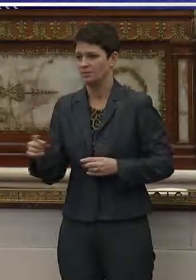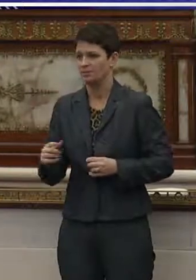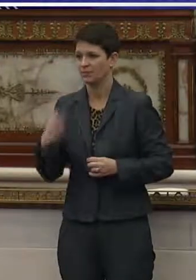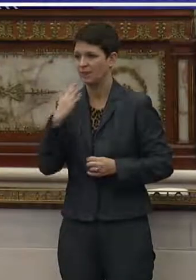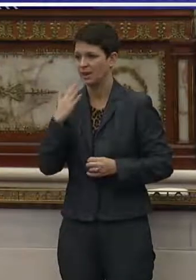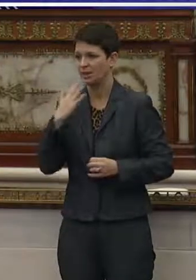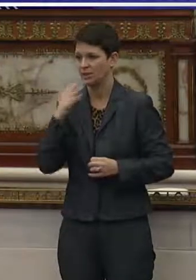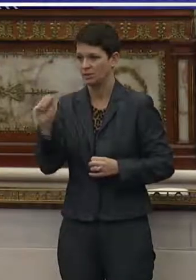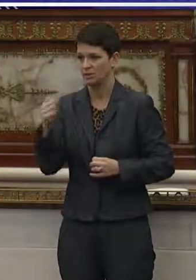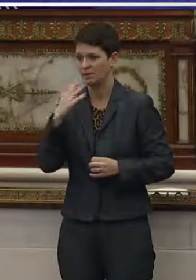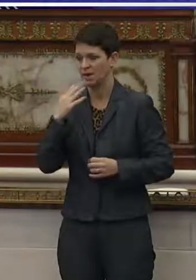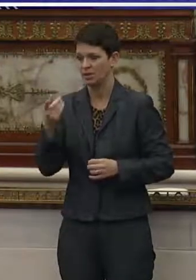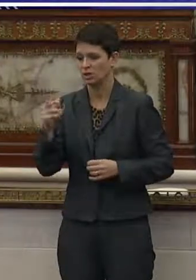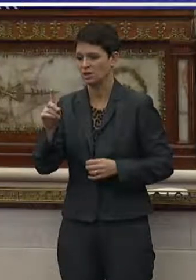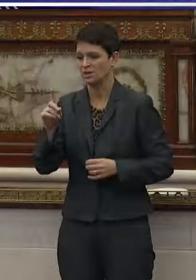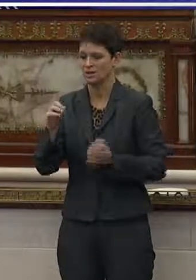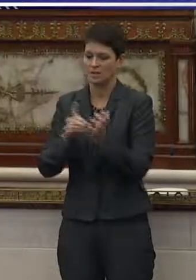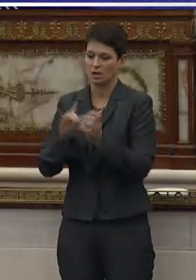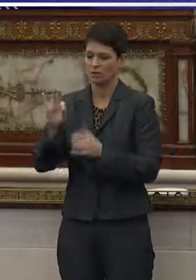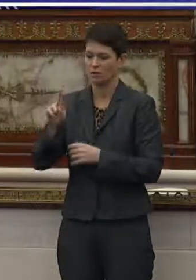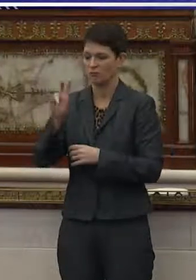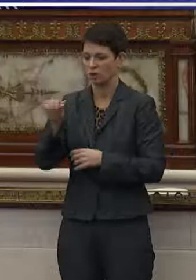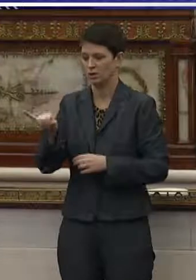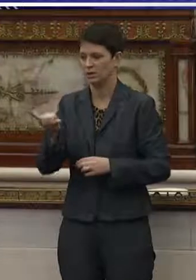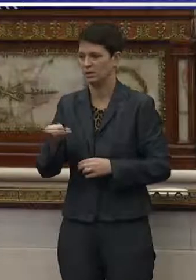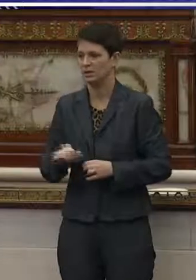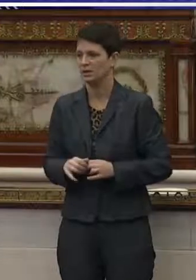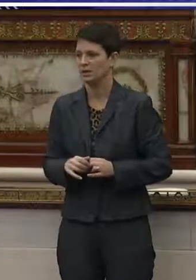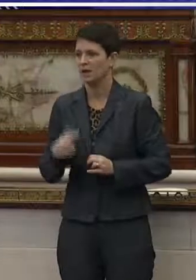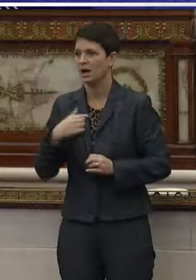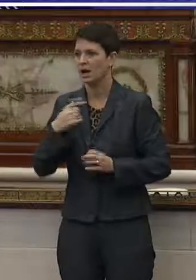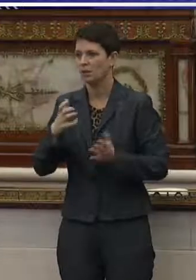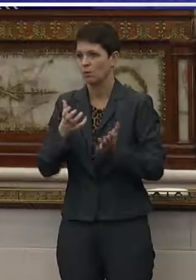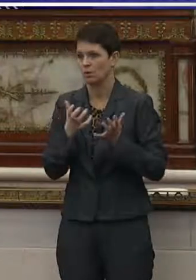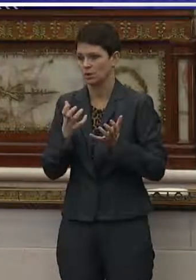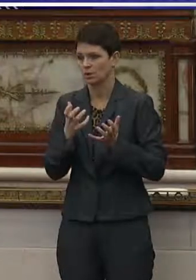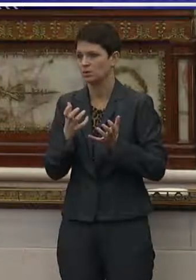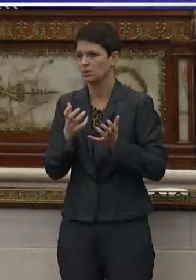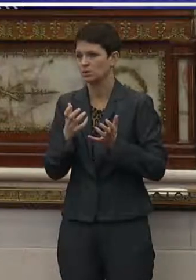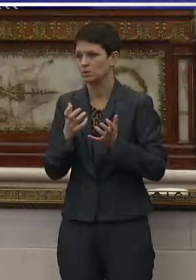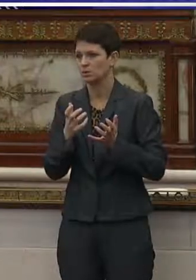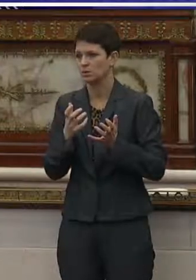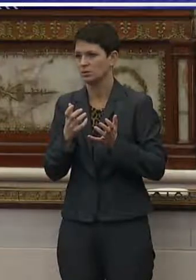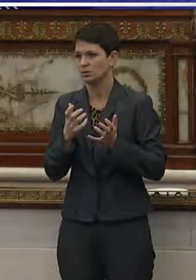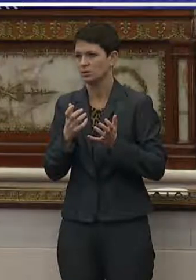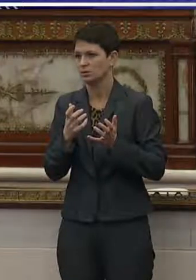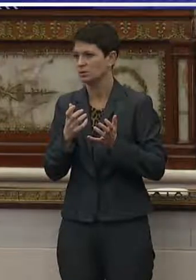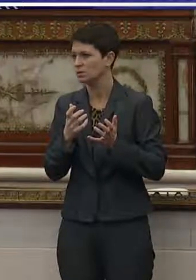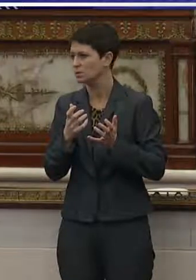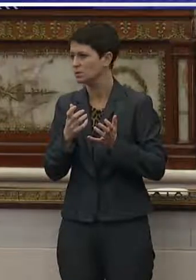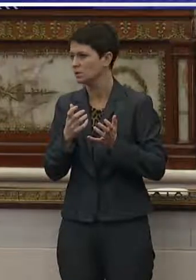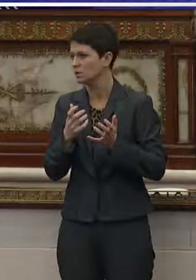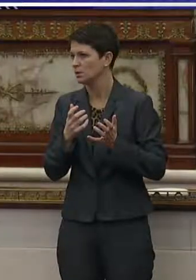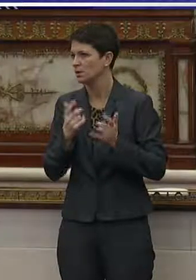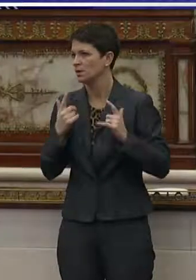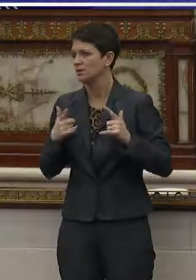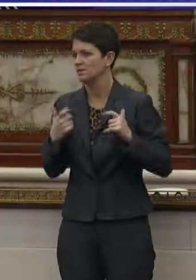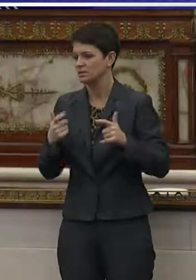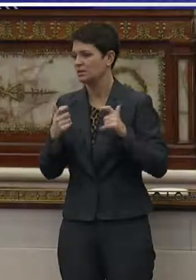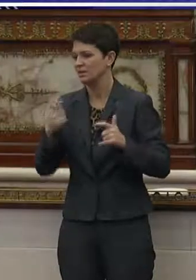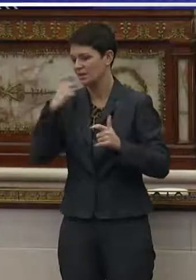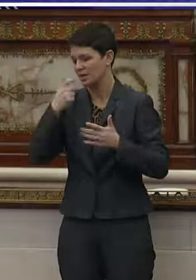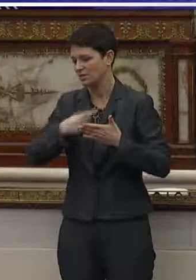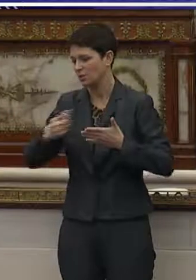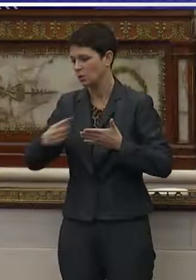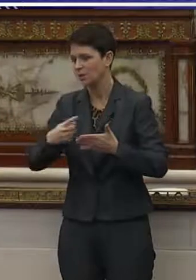Thank you. Thank you, Dr. Farley. And I want to recognize by the speed by the last couple of weeks